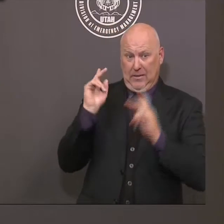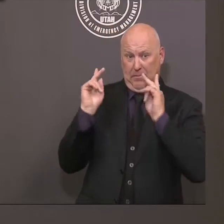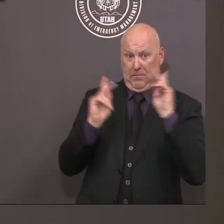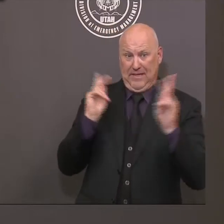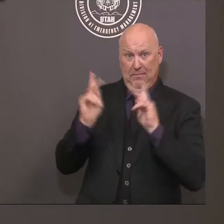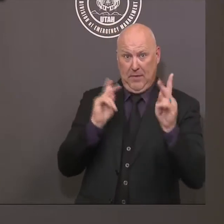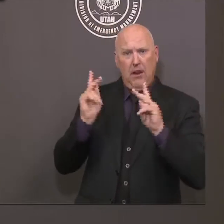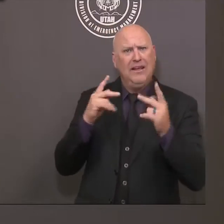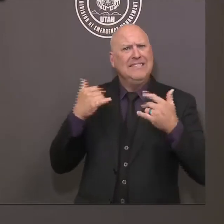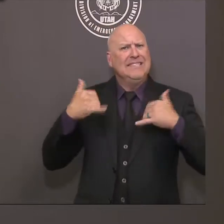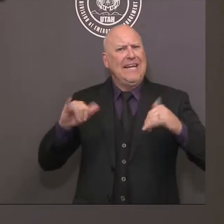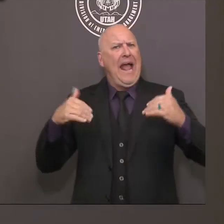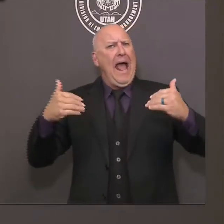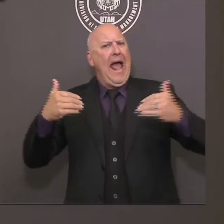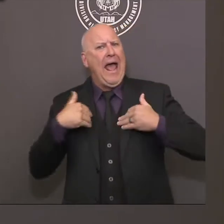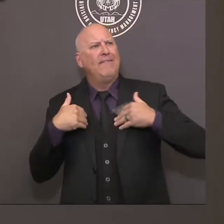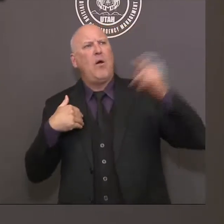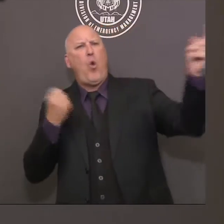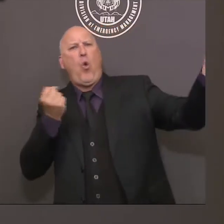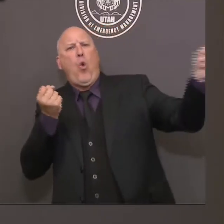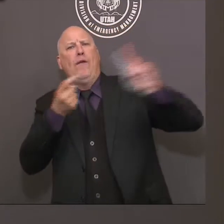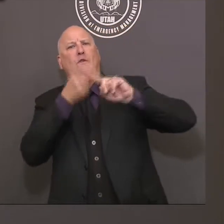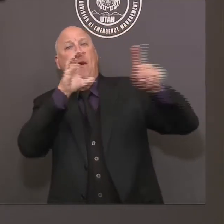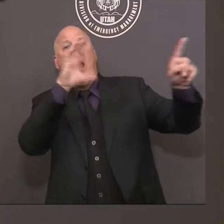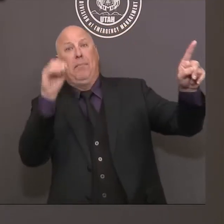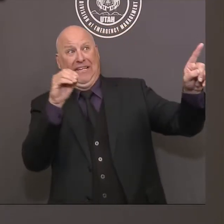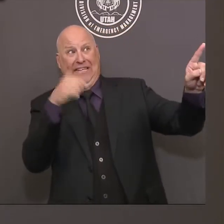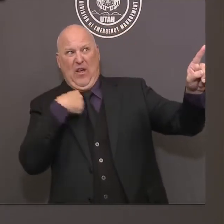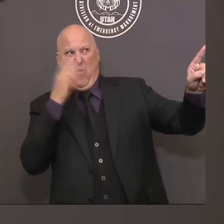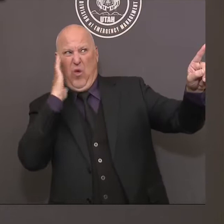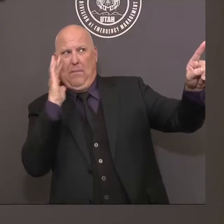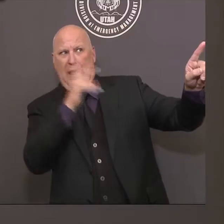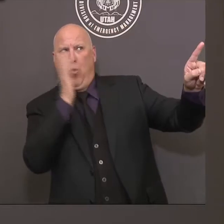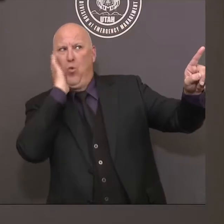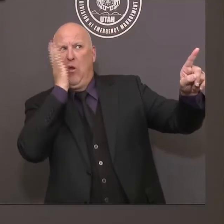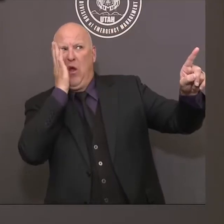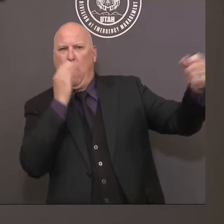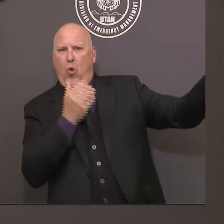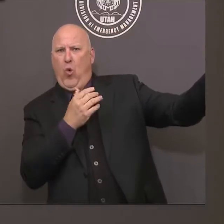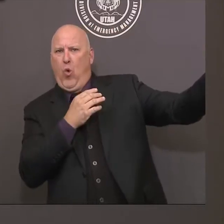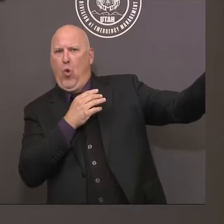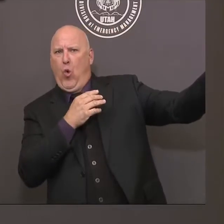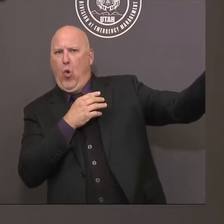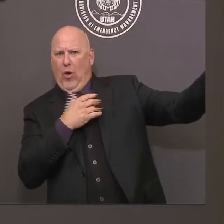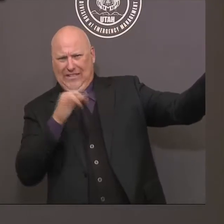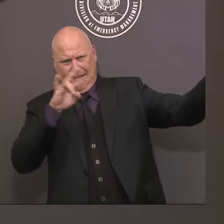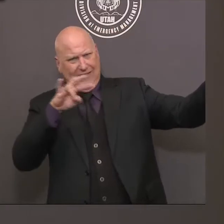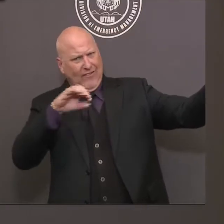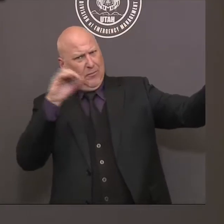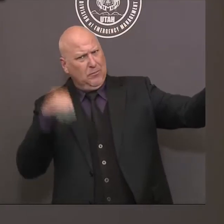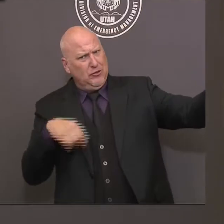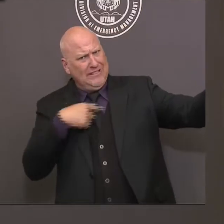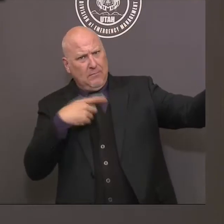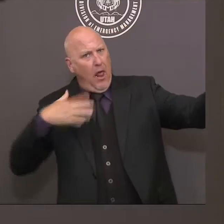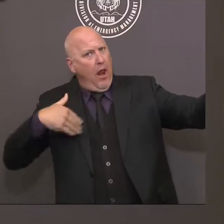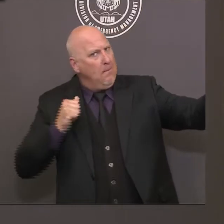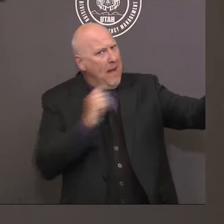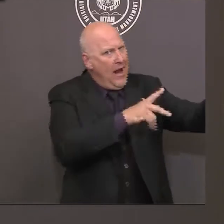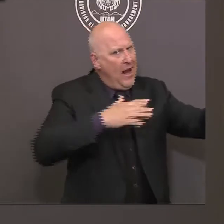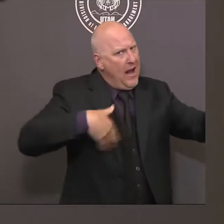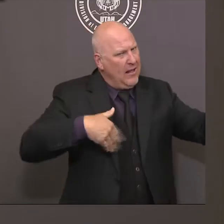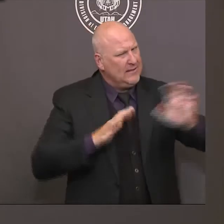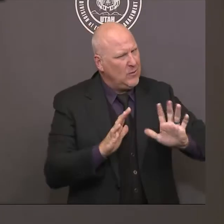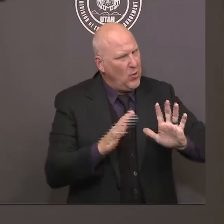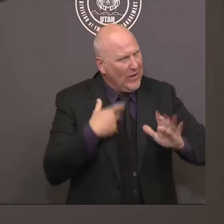safely is the best way to get people back to work. Since the vast majority of those currently unemployed are furloughed